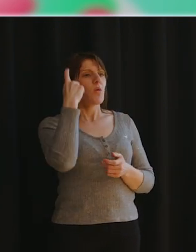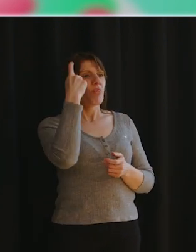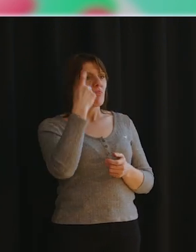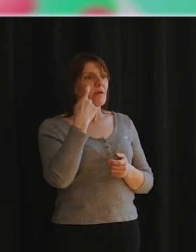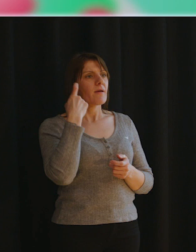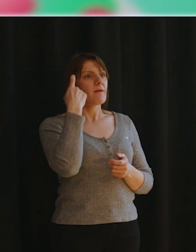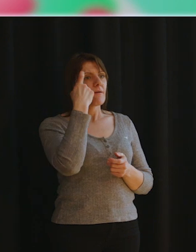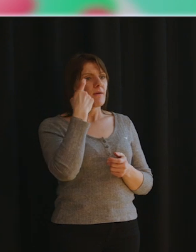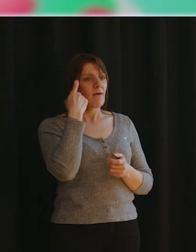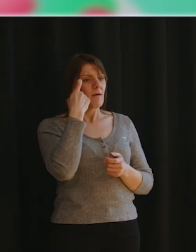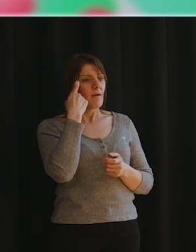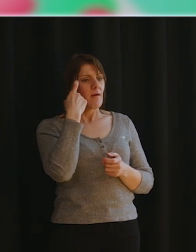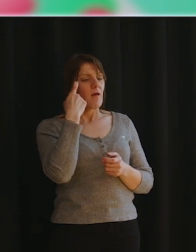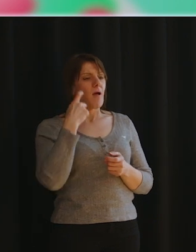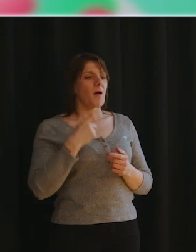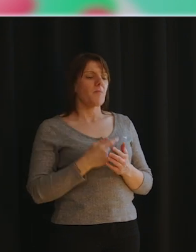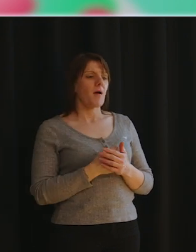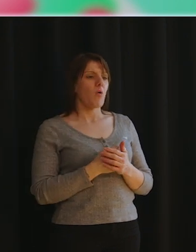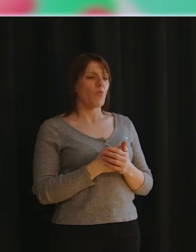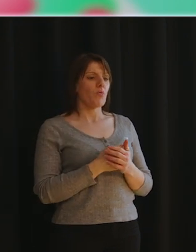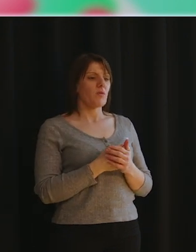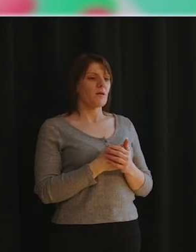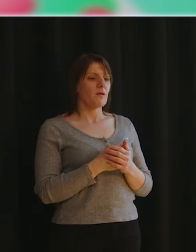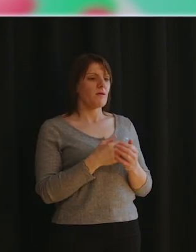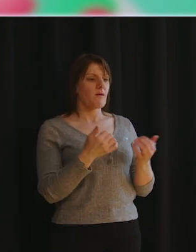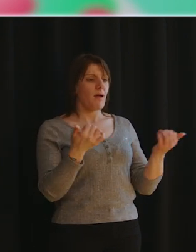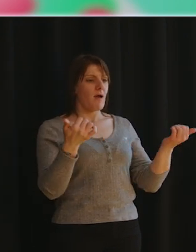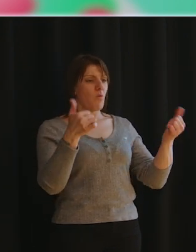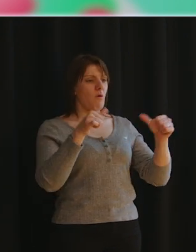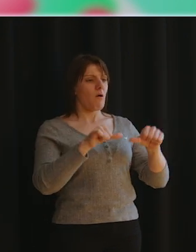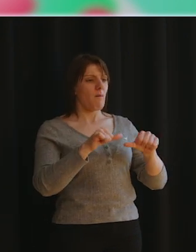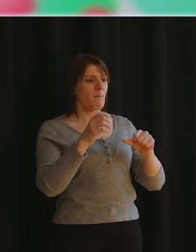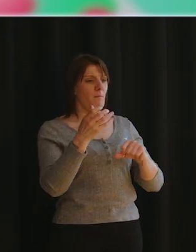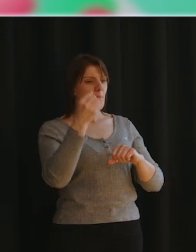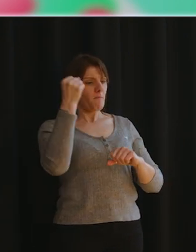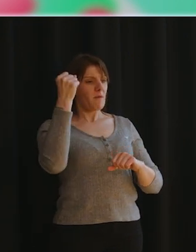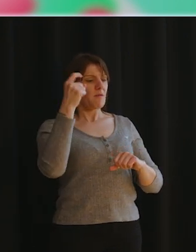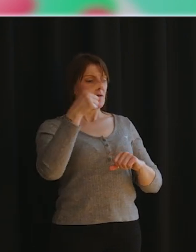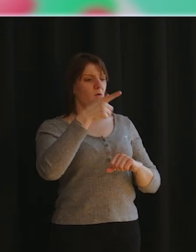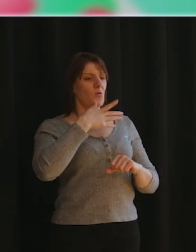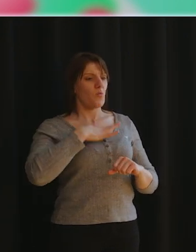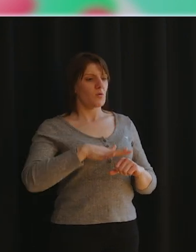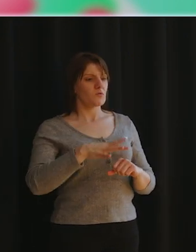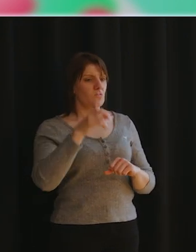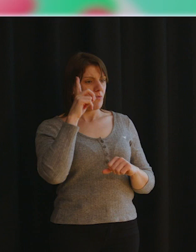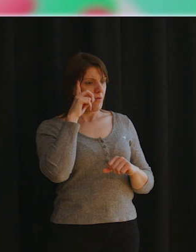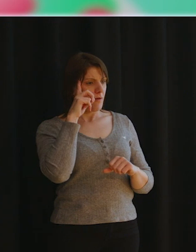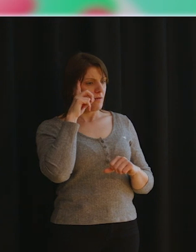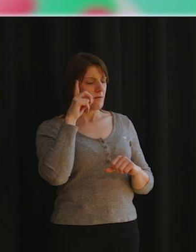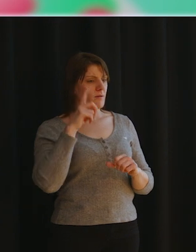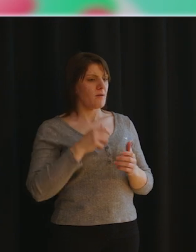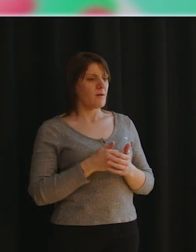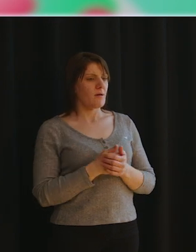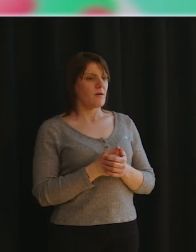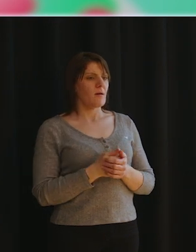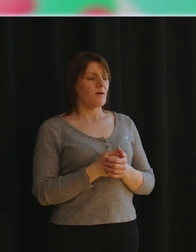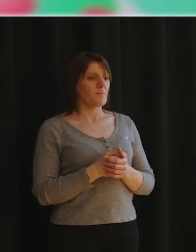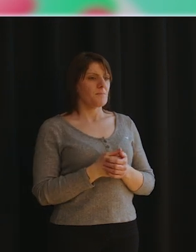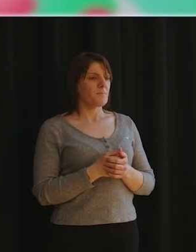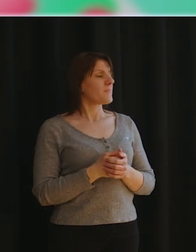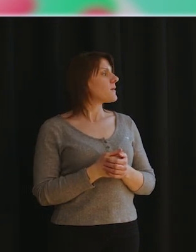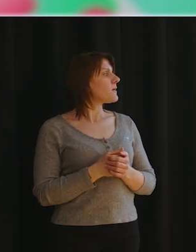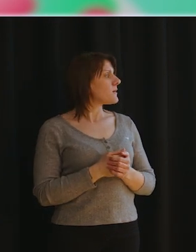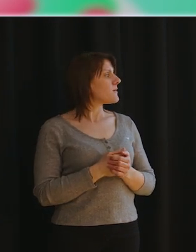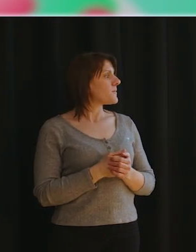engaging with the outcome of what you want them to learn is far better than thinking about them getting into an activity that may be the point